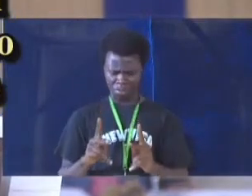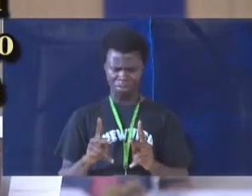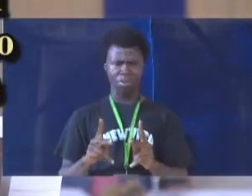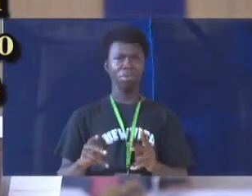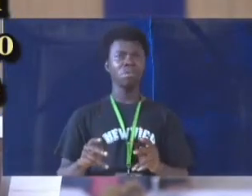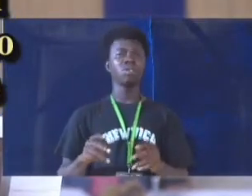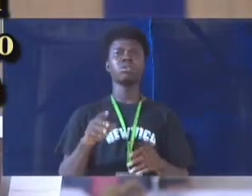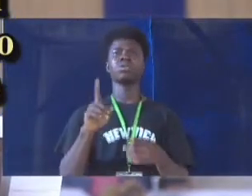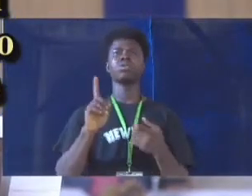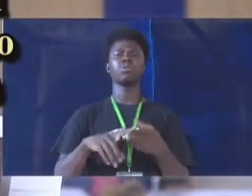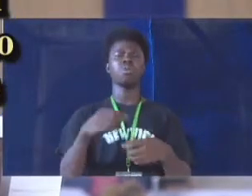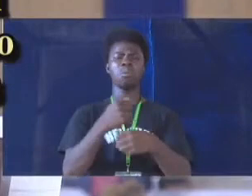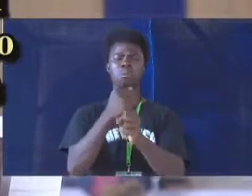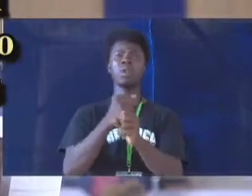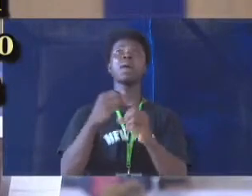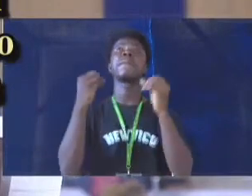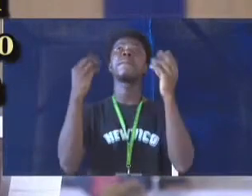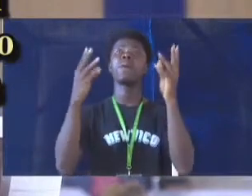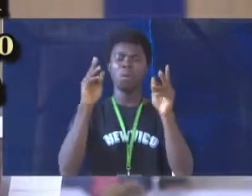alive.